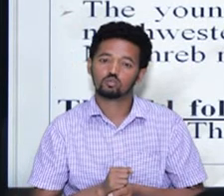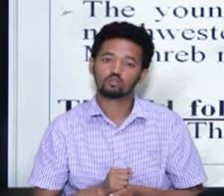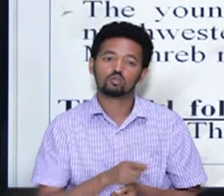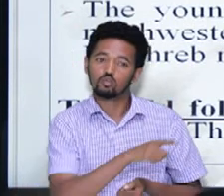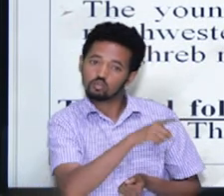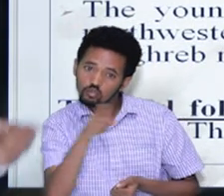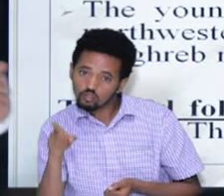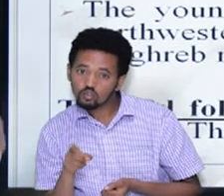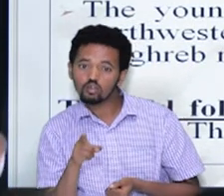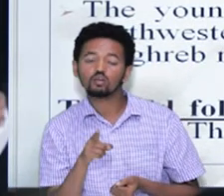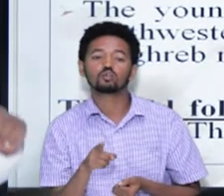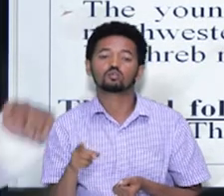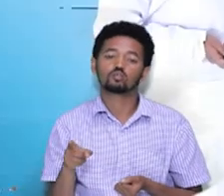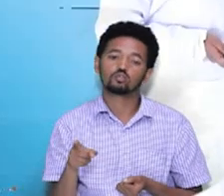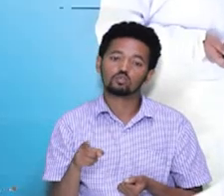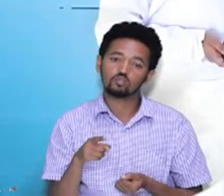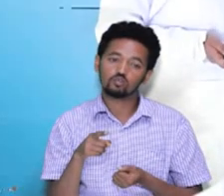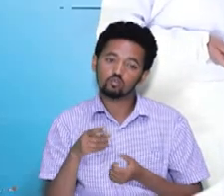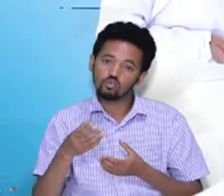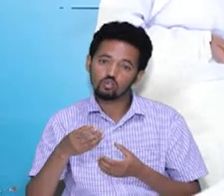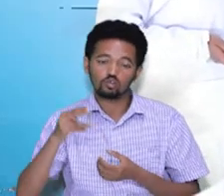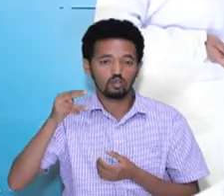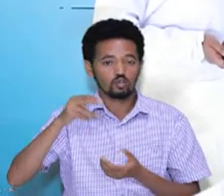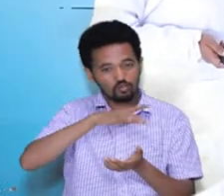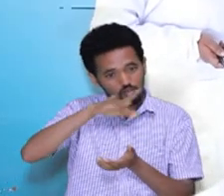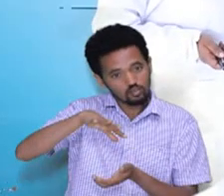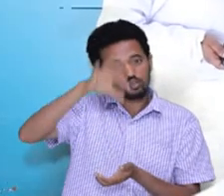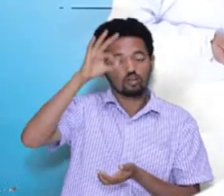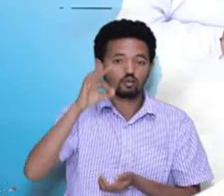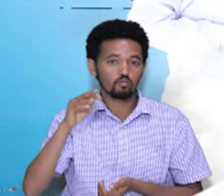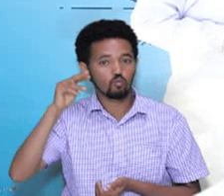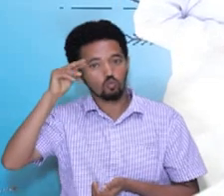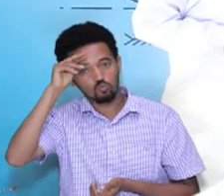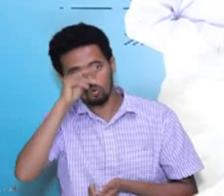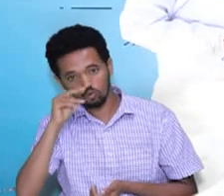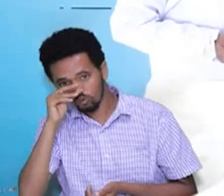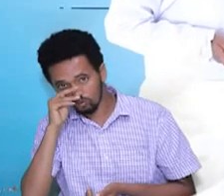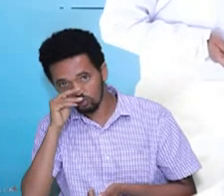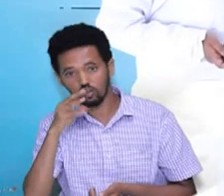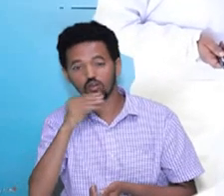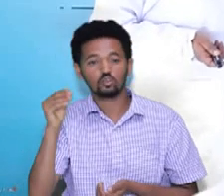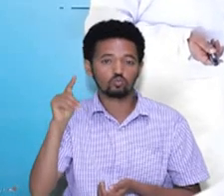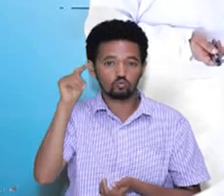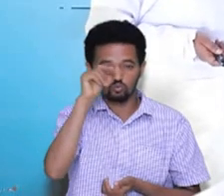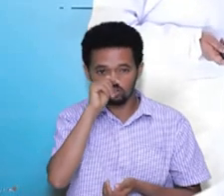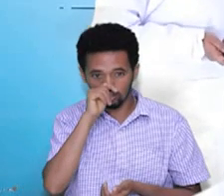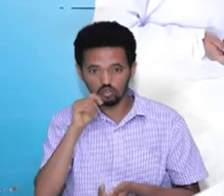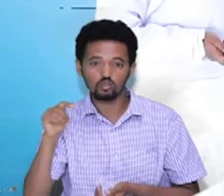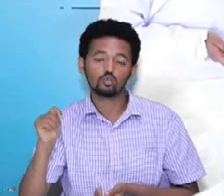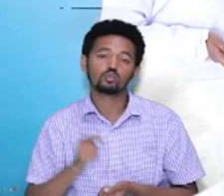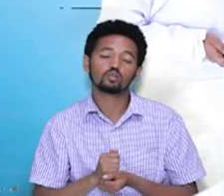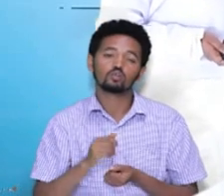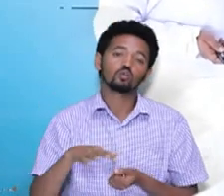The young fold mountain cover areas in Morocco, Algeria, and Tunisia. They are called